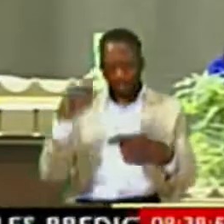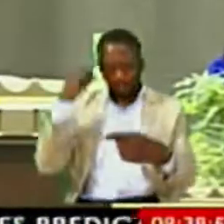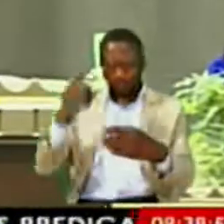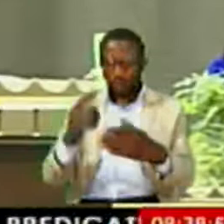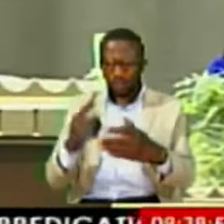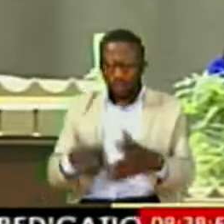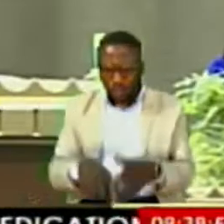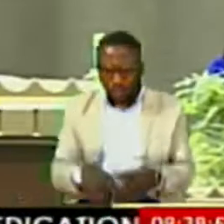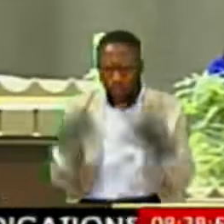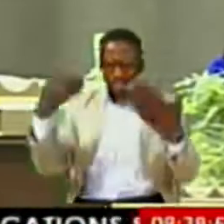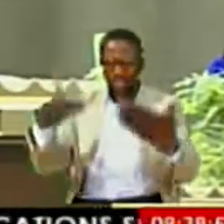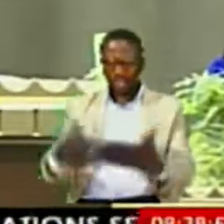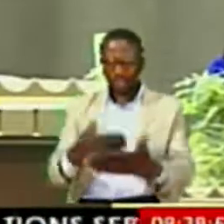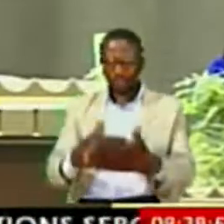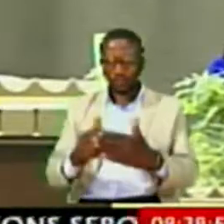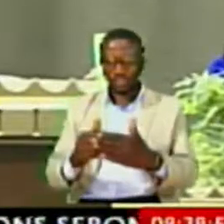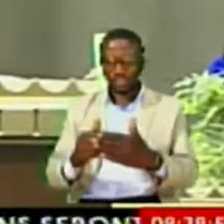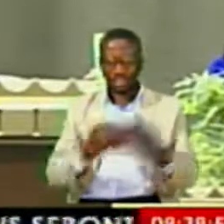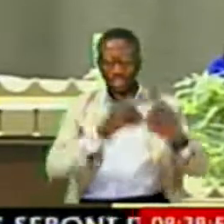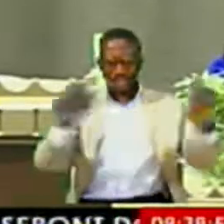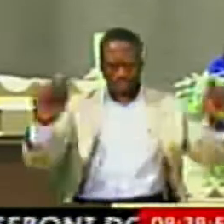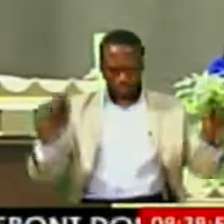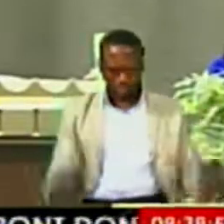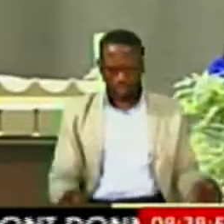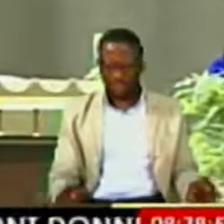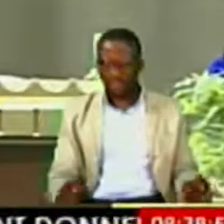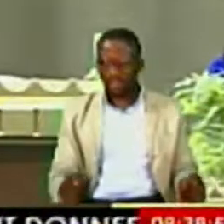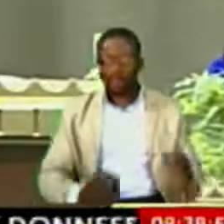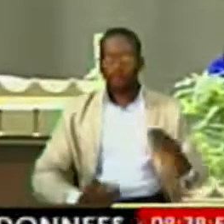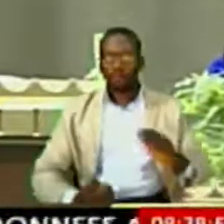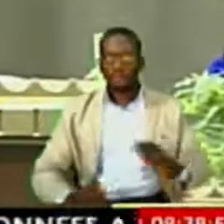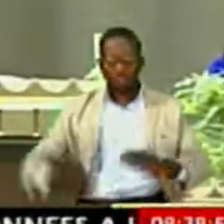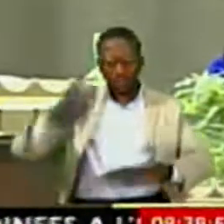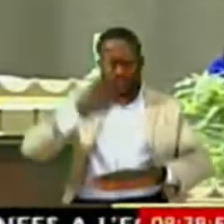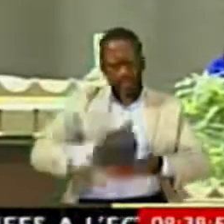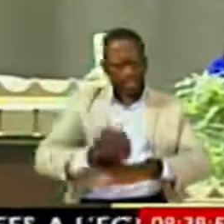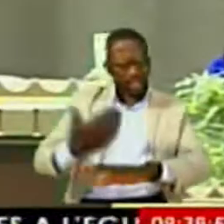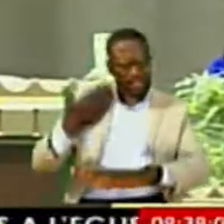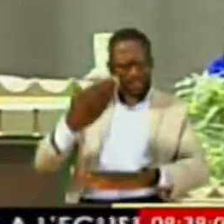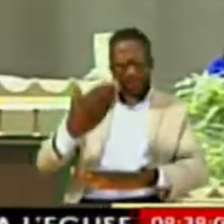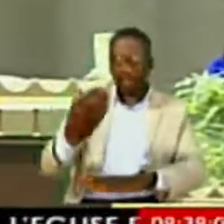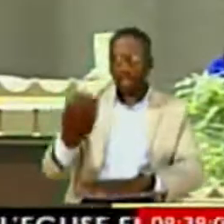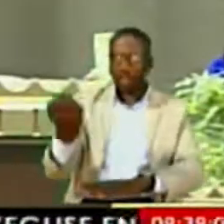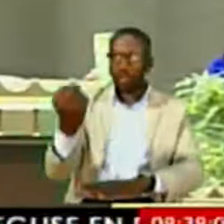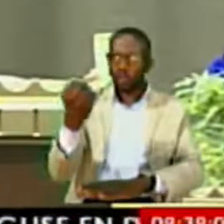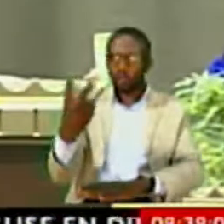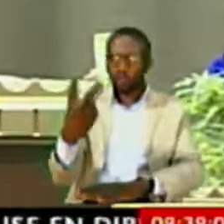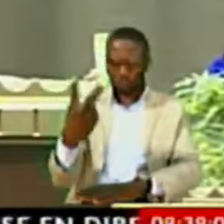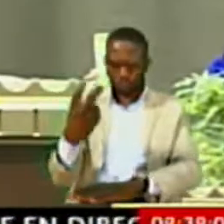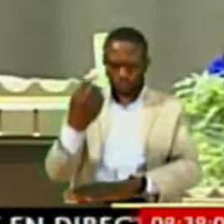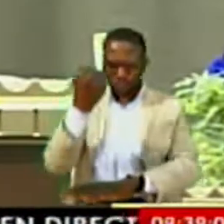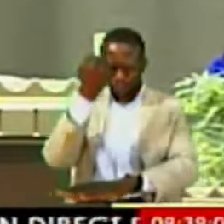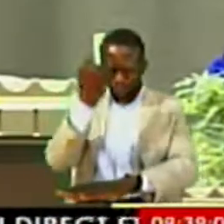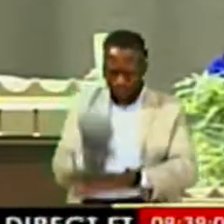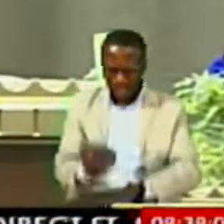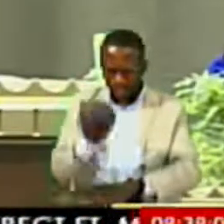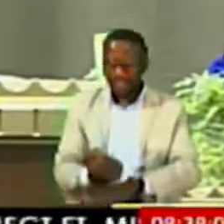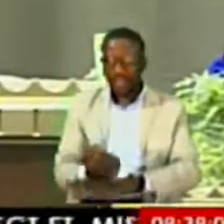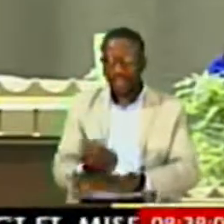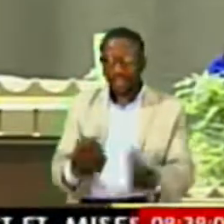était bâti de 12 pierres qui représentaient les 12 tribus d'Israël. The altar was made of 12 stones which were representing the 12 tribes of Israel.